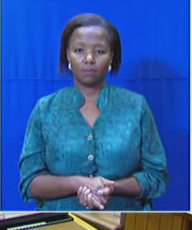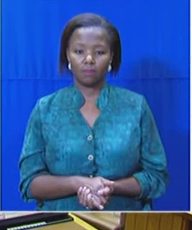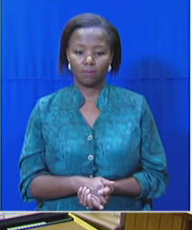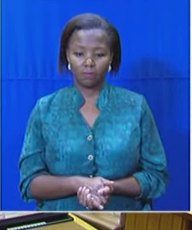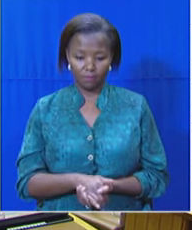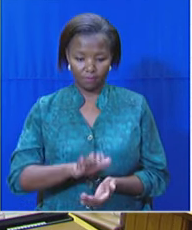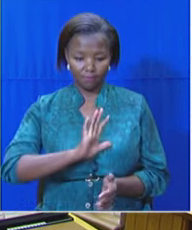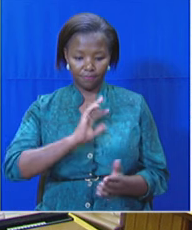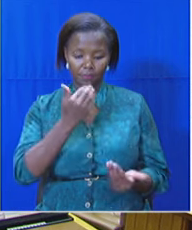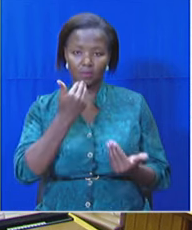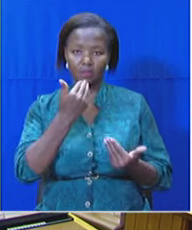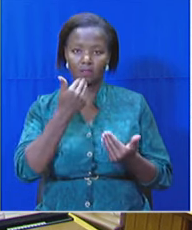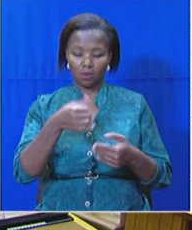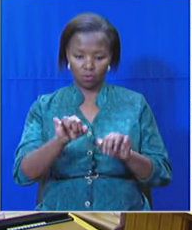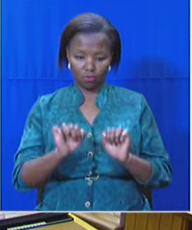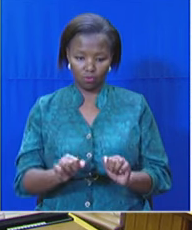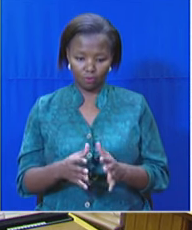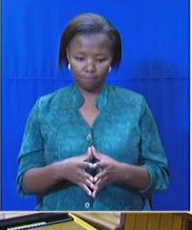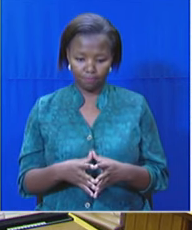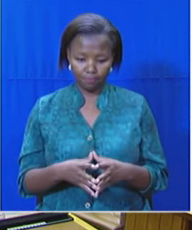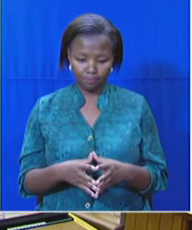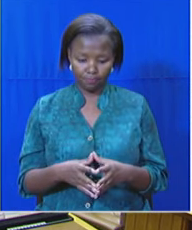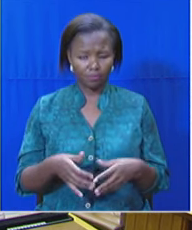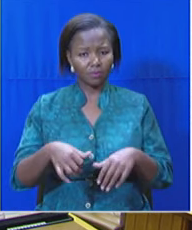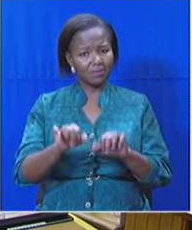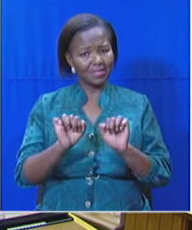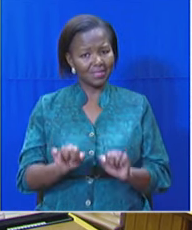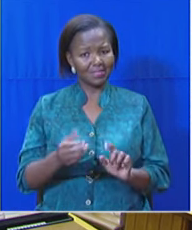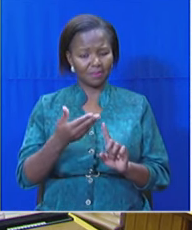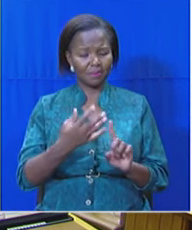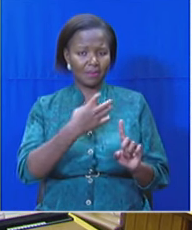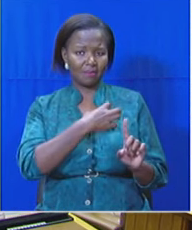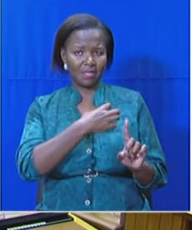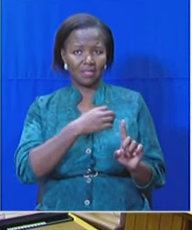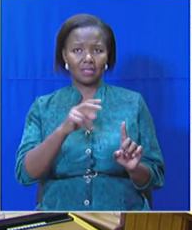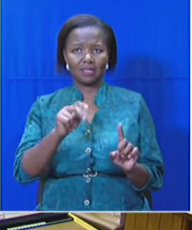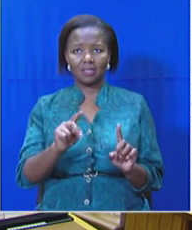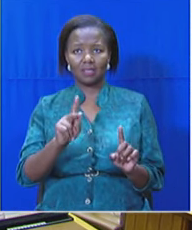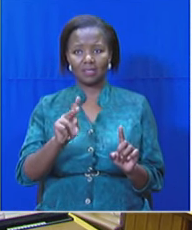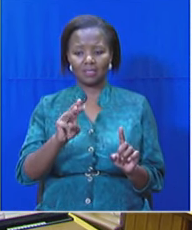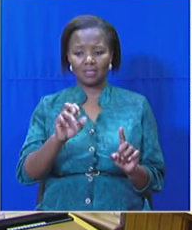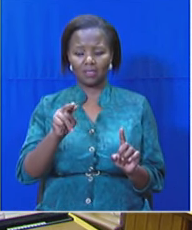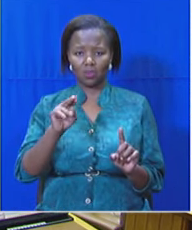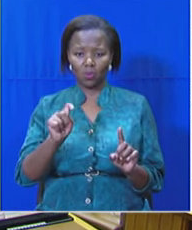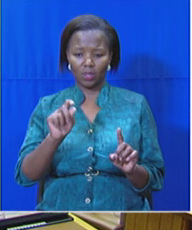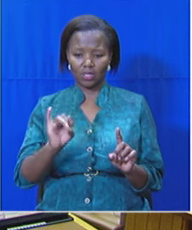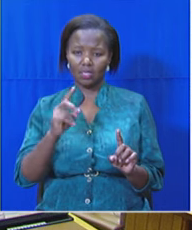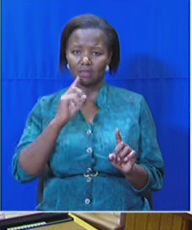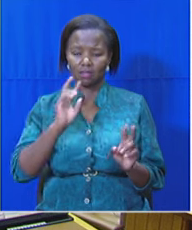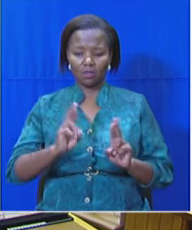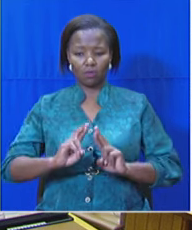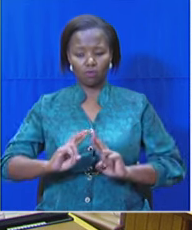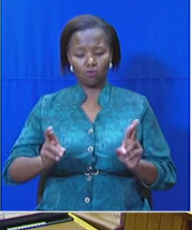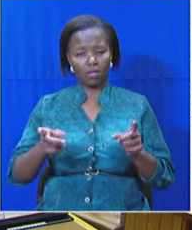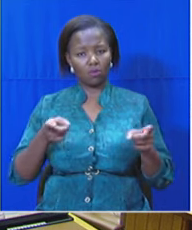Thank you, Chairperson. Chairperson, Minister Quinty spoke here today about his ready-to-govern document. You will see the